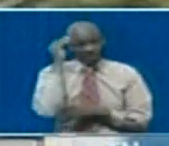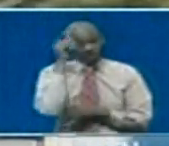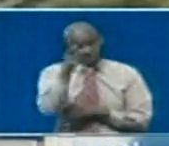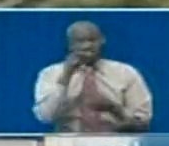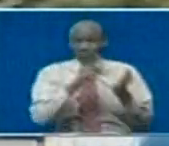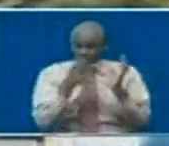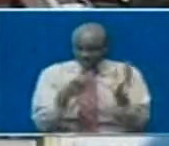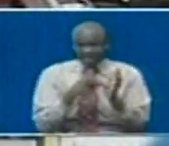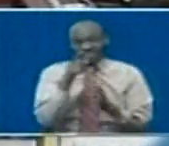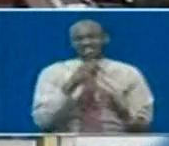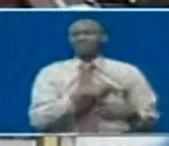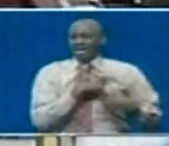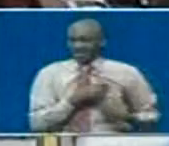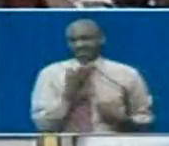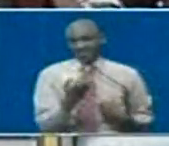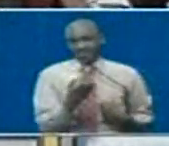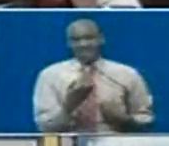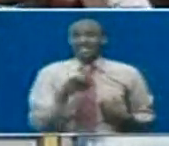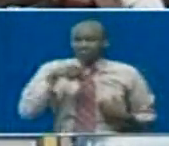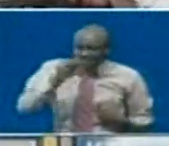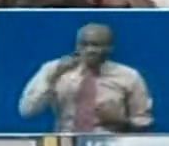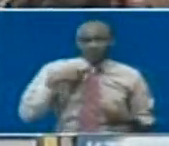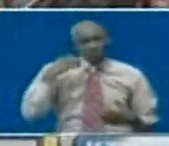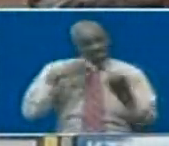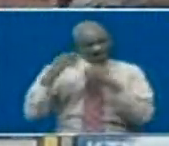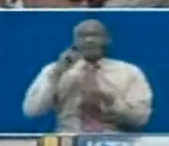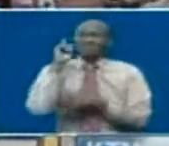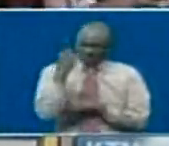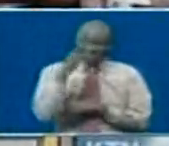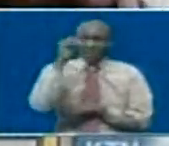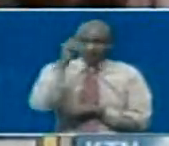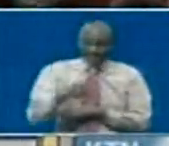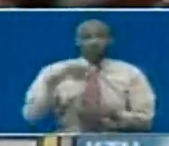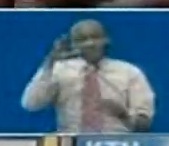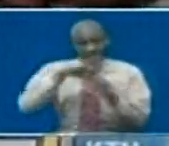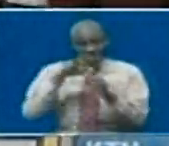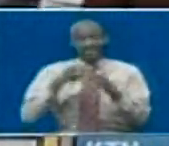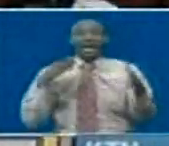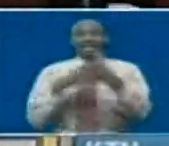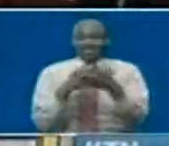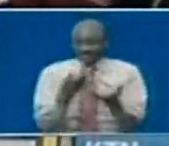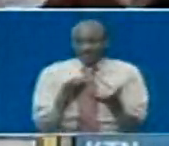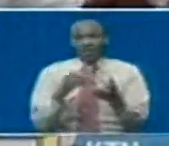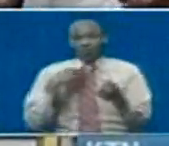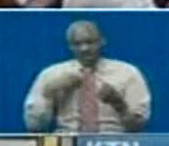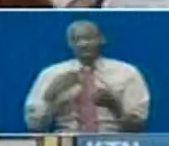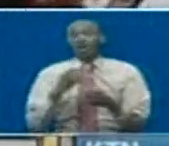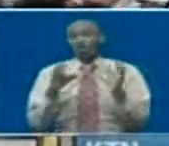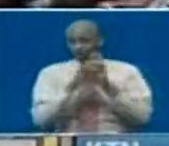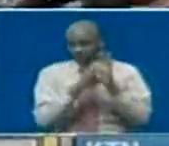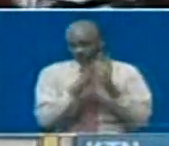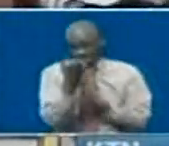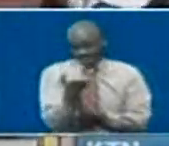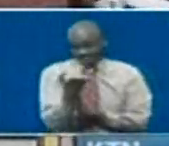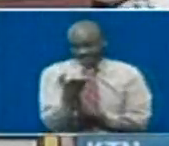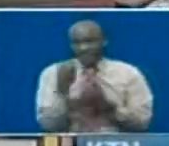that is very close to my heart. Kuria is poised to make history as the first MP to be elected and opposed under a new constitutional order. Some of your critics